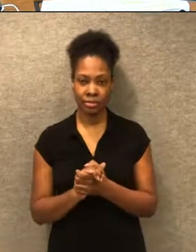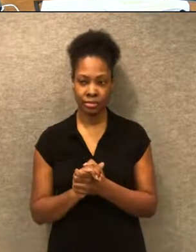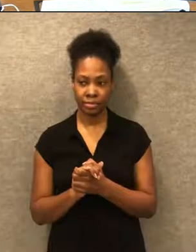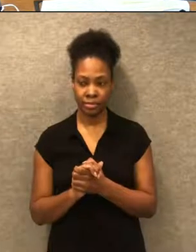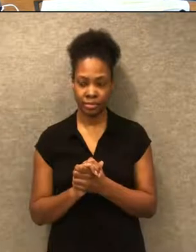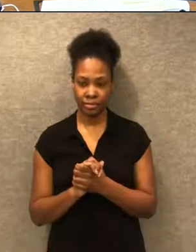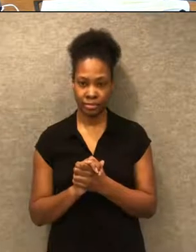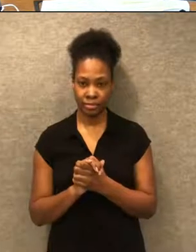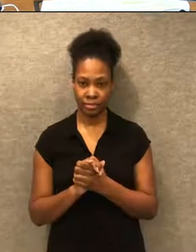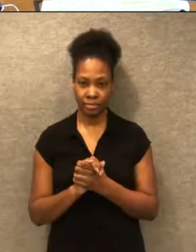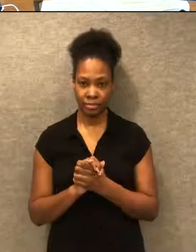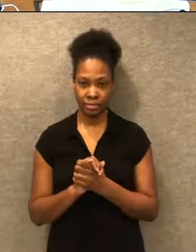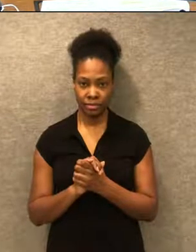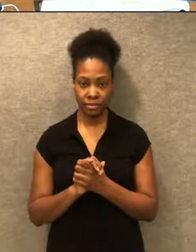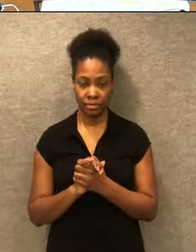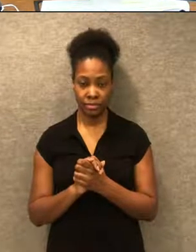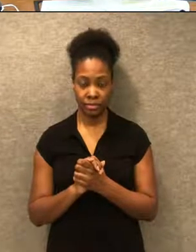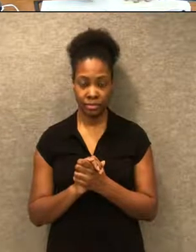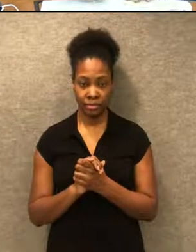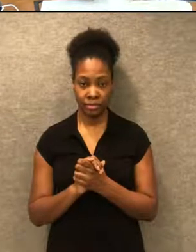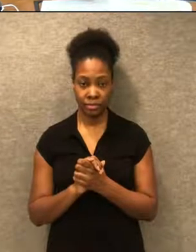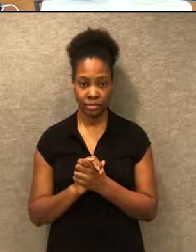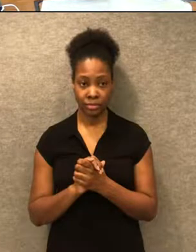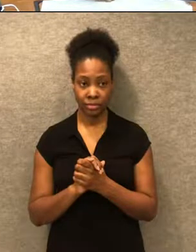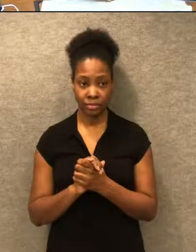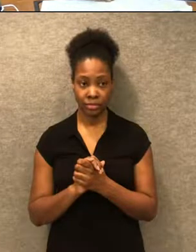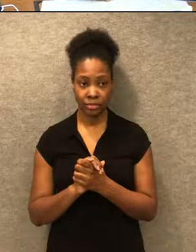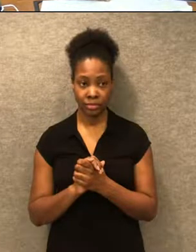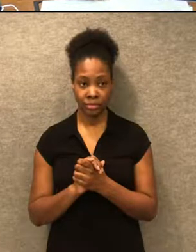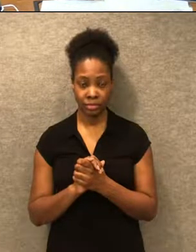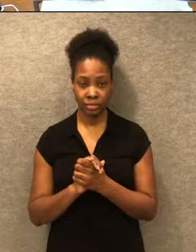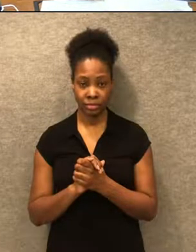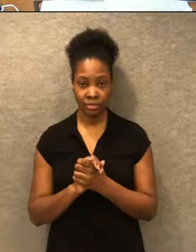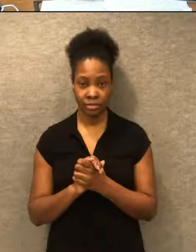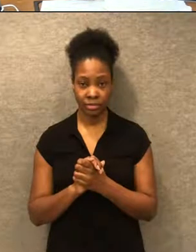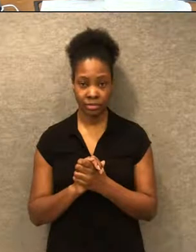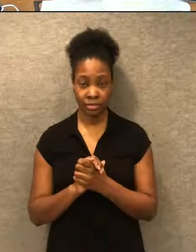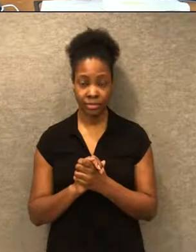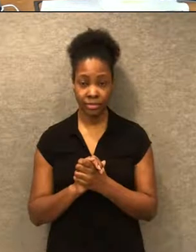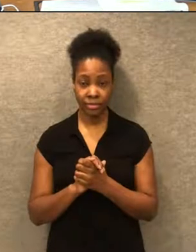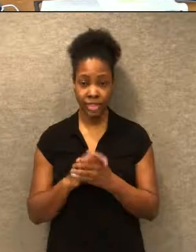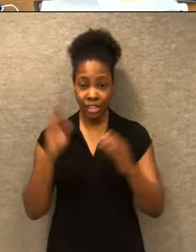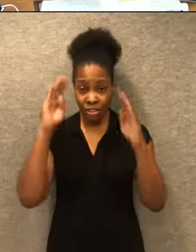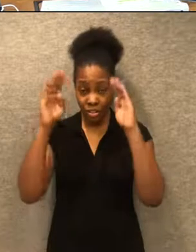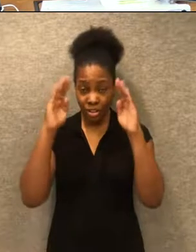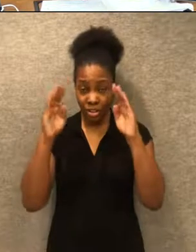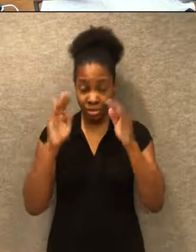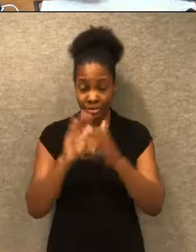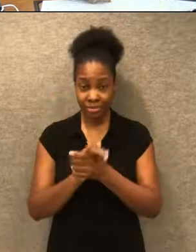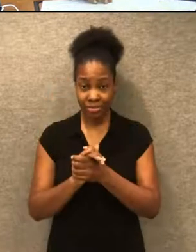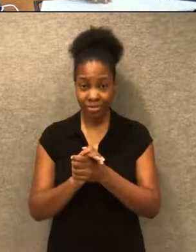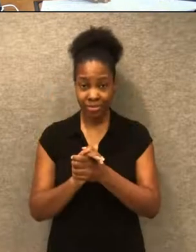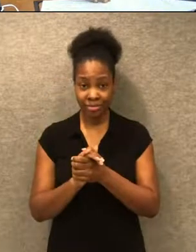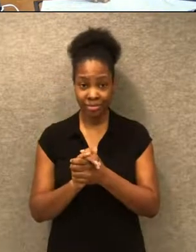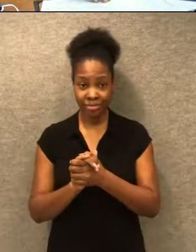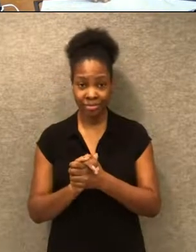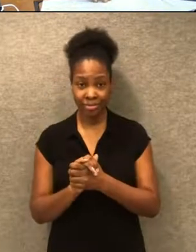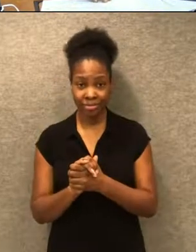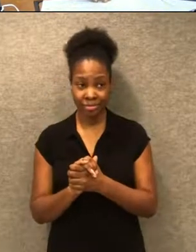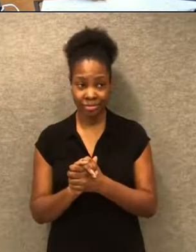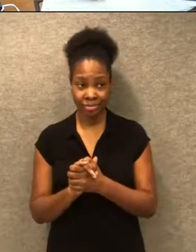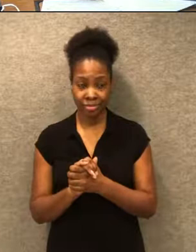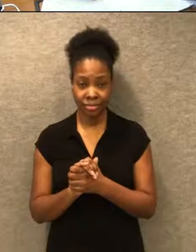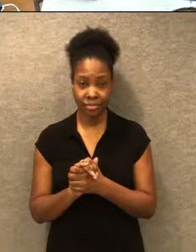Hello? Hello? Hi. You want to give me your name? My name is Lucinda Hughes.